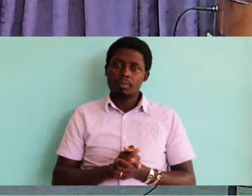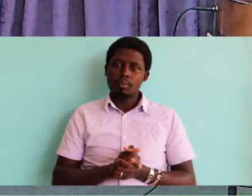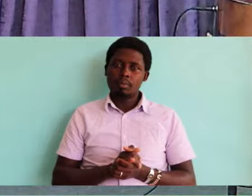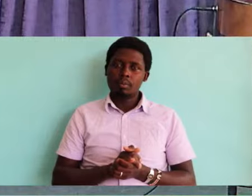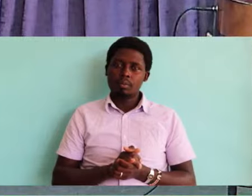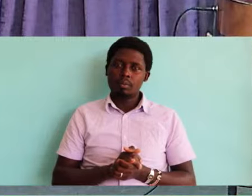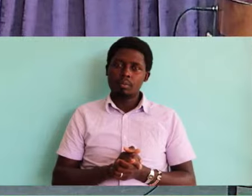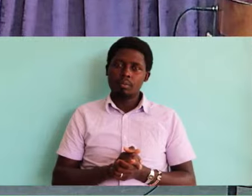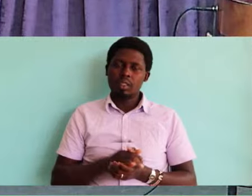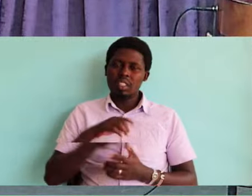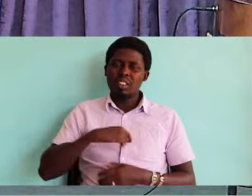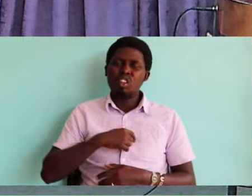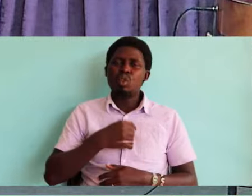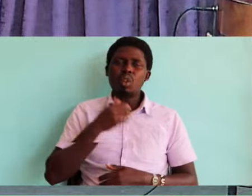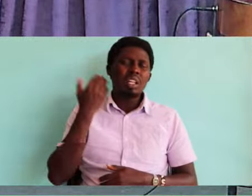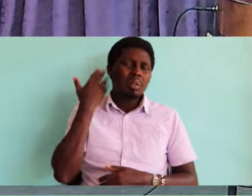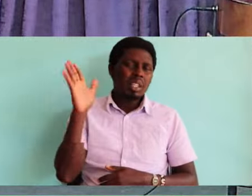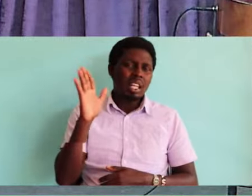We don't want to be that